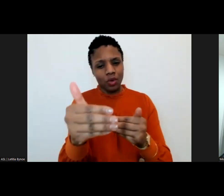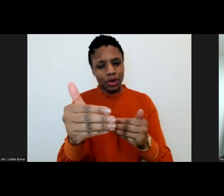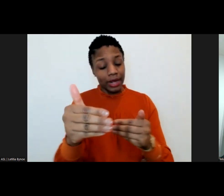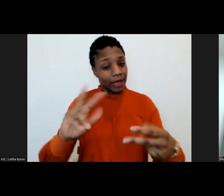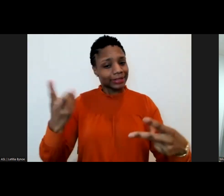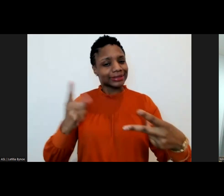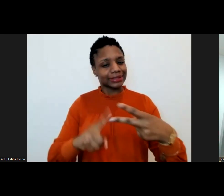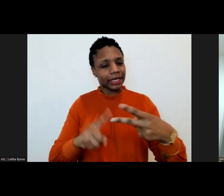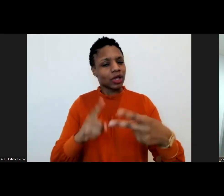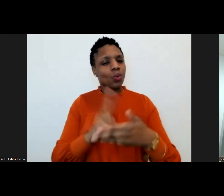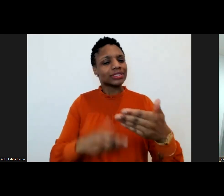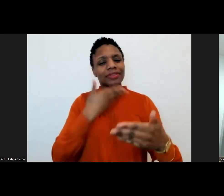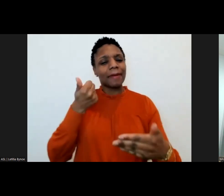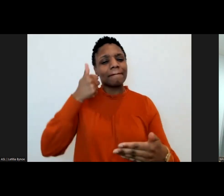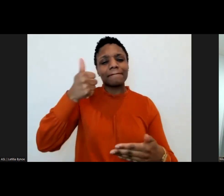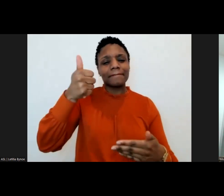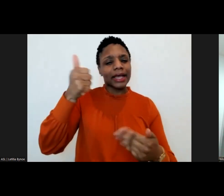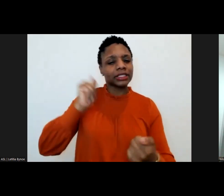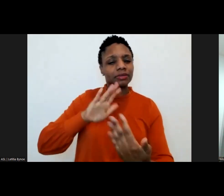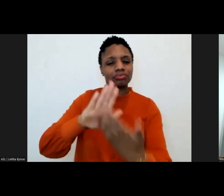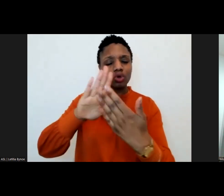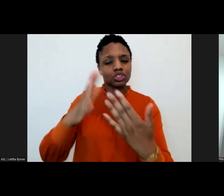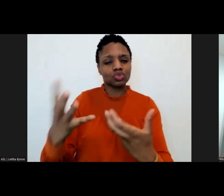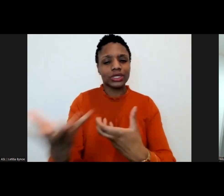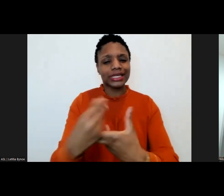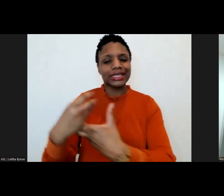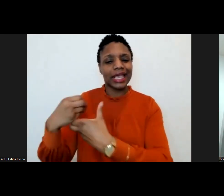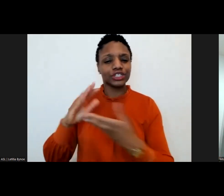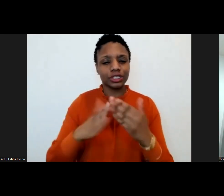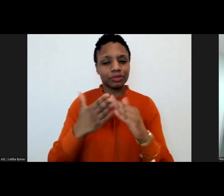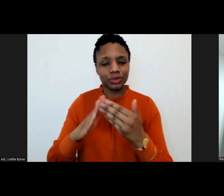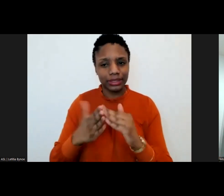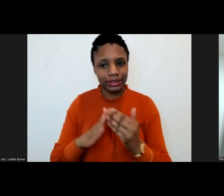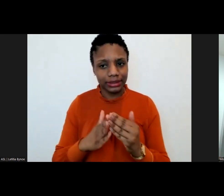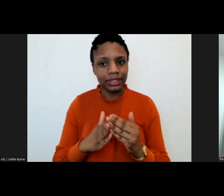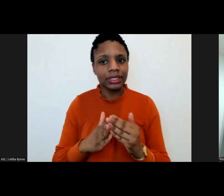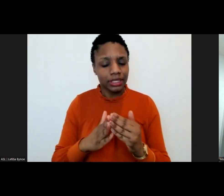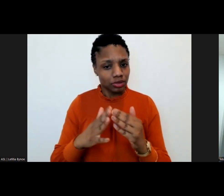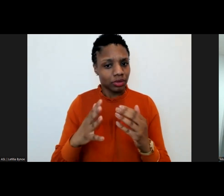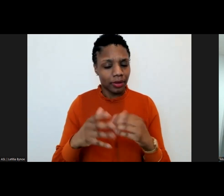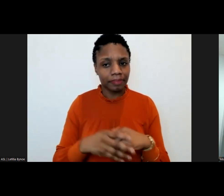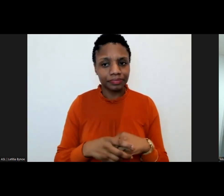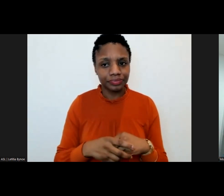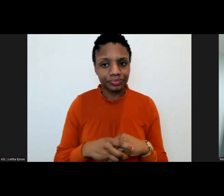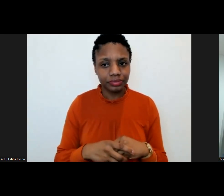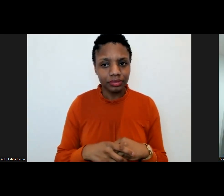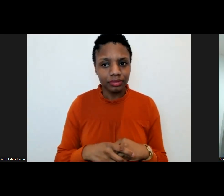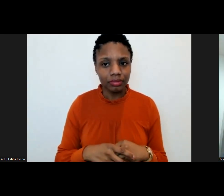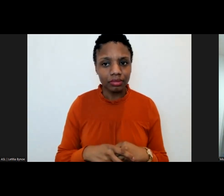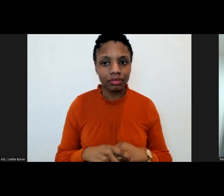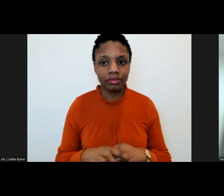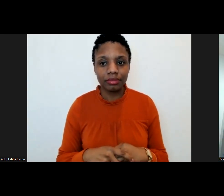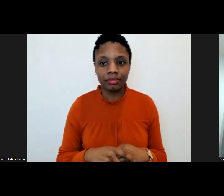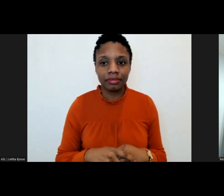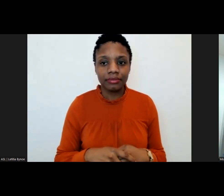what's the best way for how do we best engage communities, allow communities to engage in that process? But I think